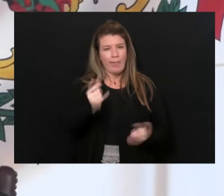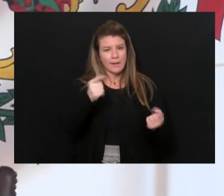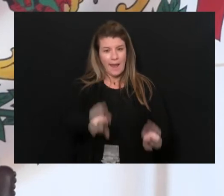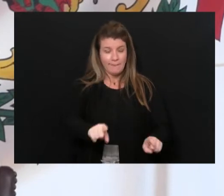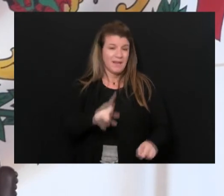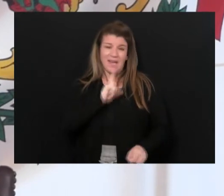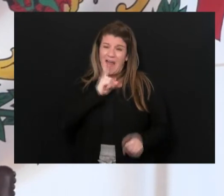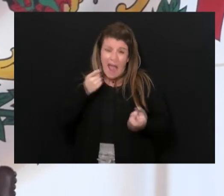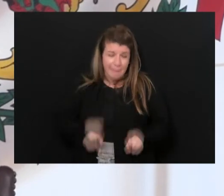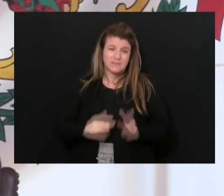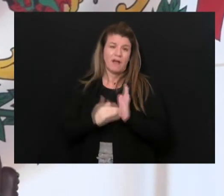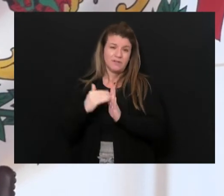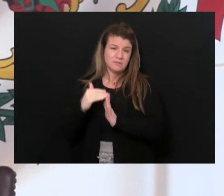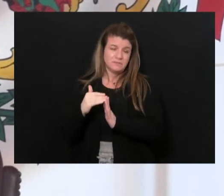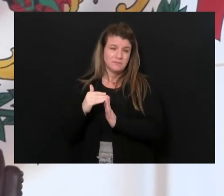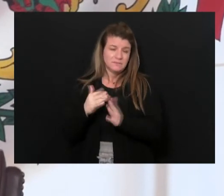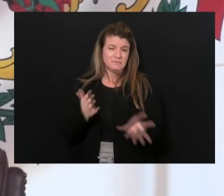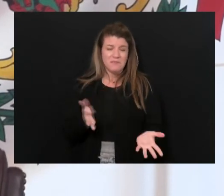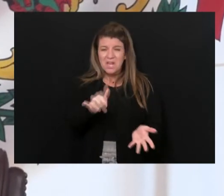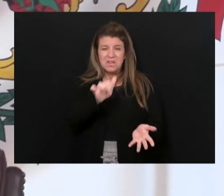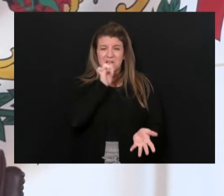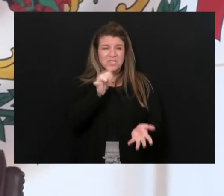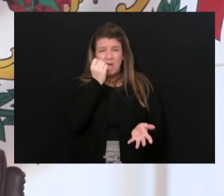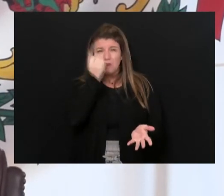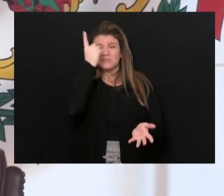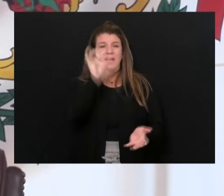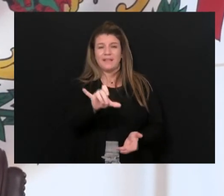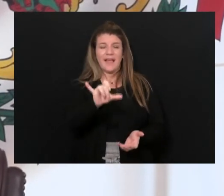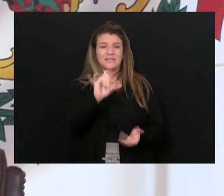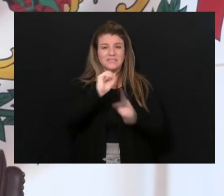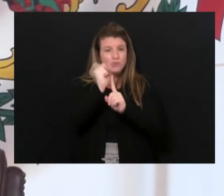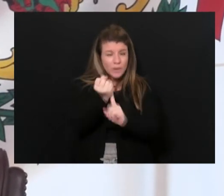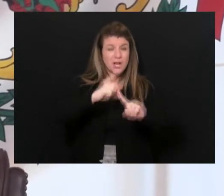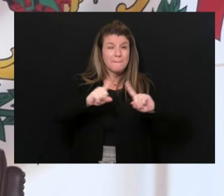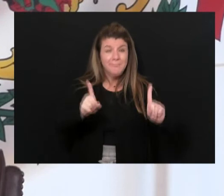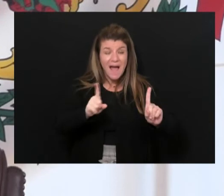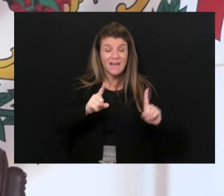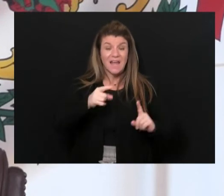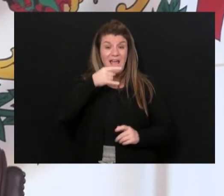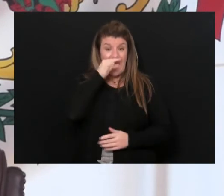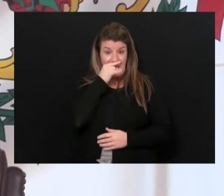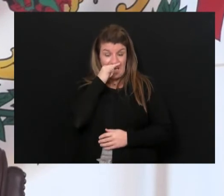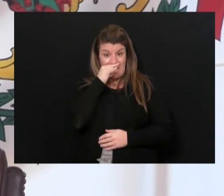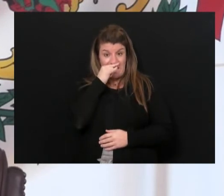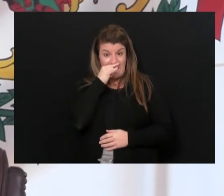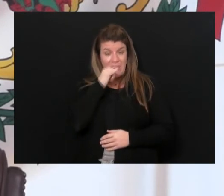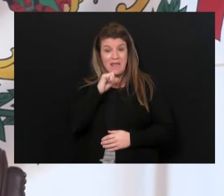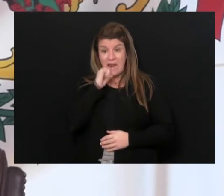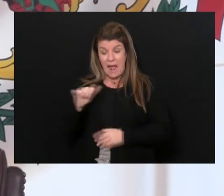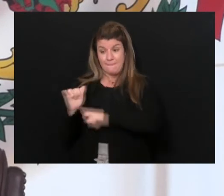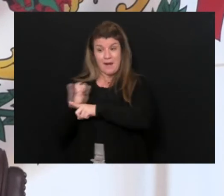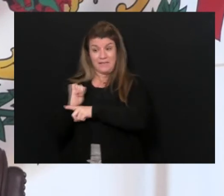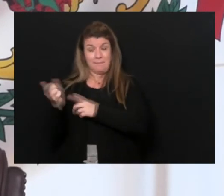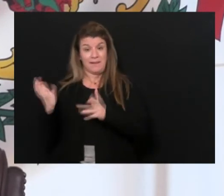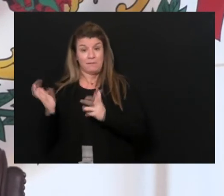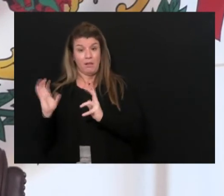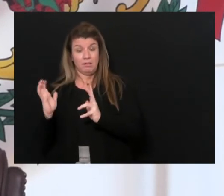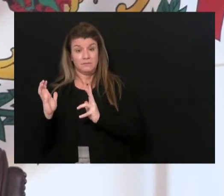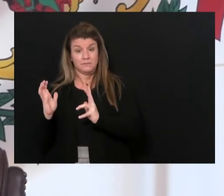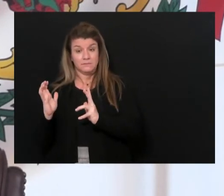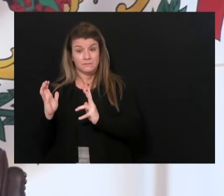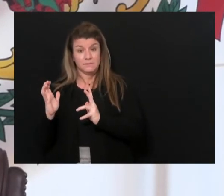over, and it just doesn't make much sense to me. But from the standpoint of a kid, not practicing basketball,